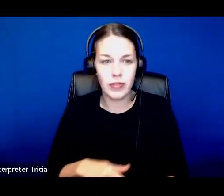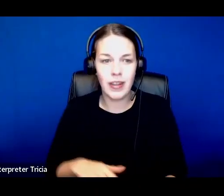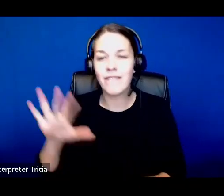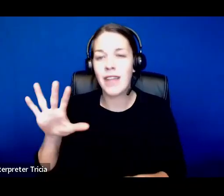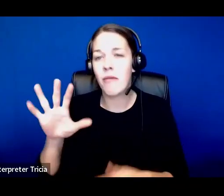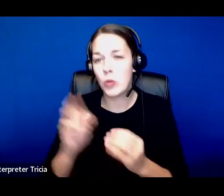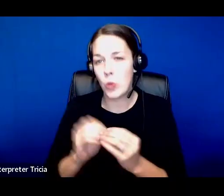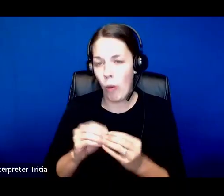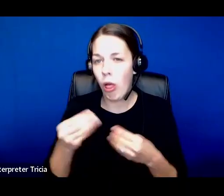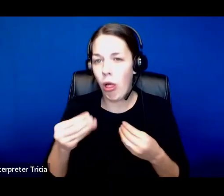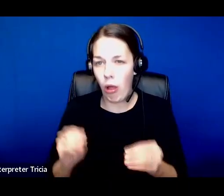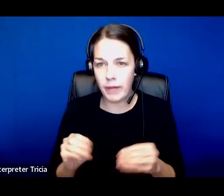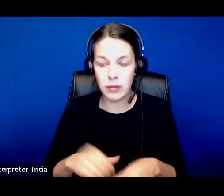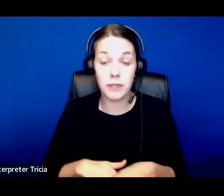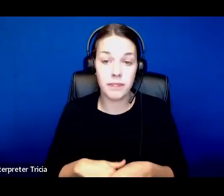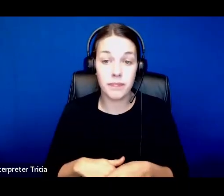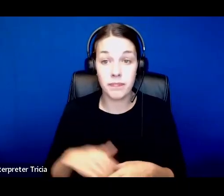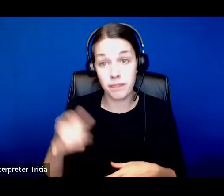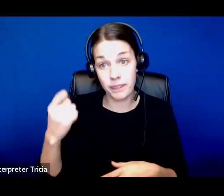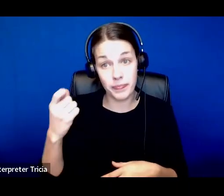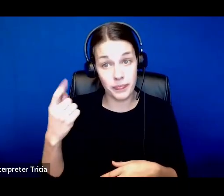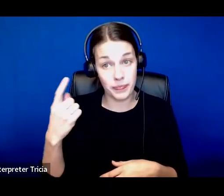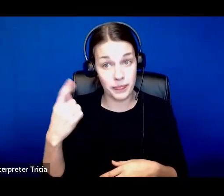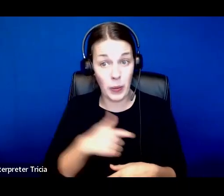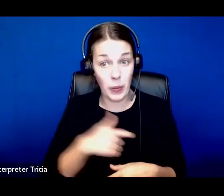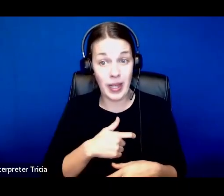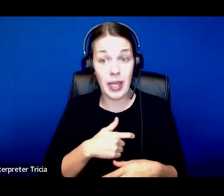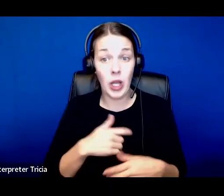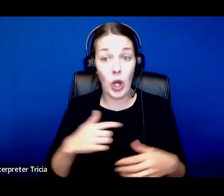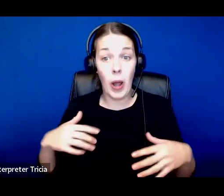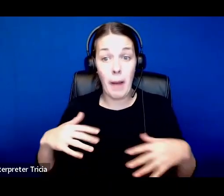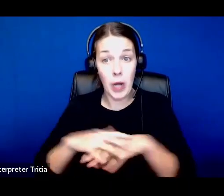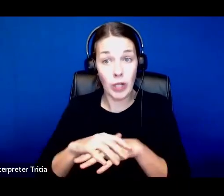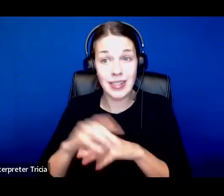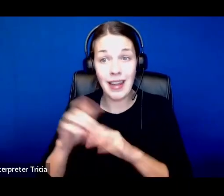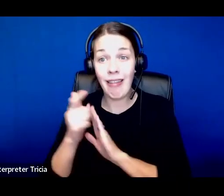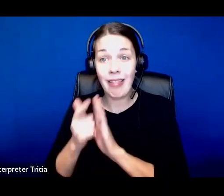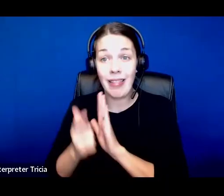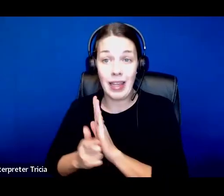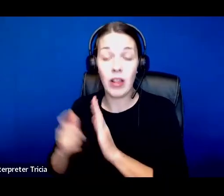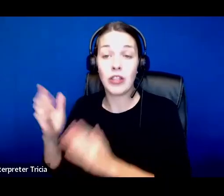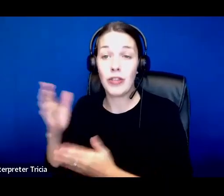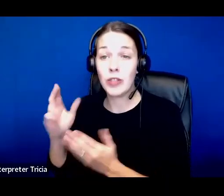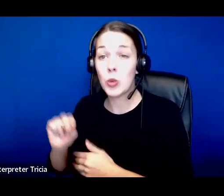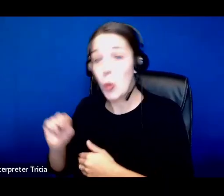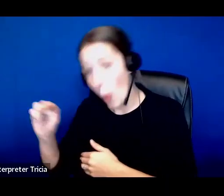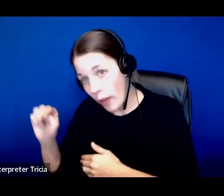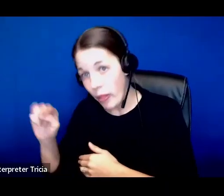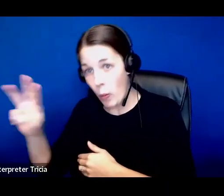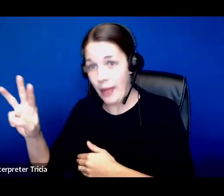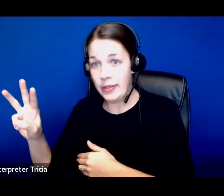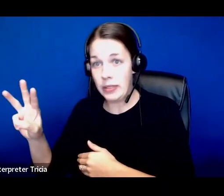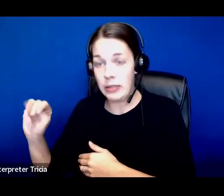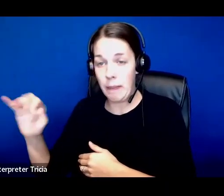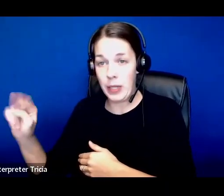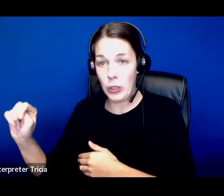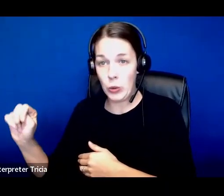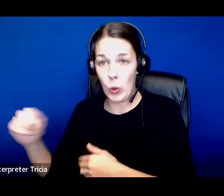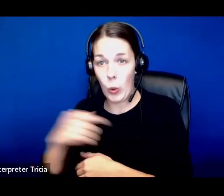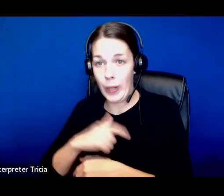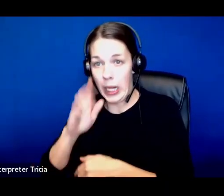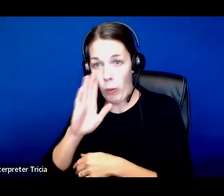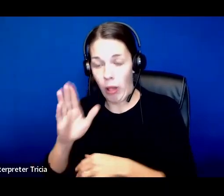offices. But big news, we are merging with Legal Services of Northwest Minnesota, and that's going to be